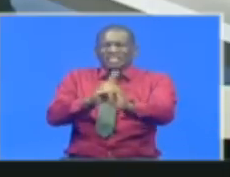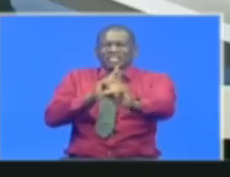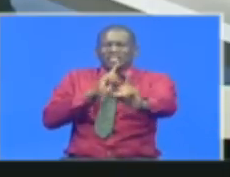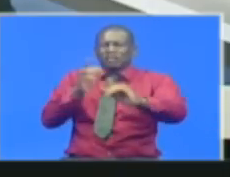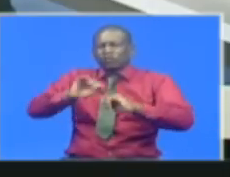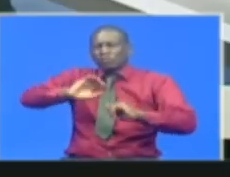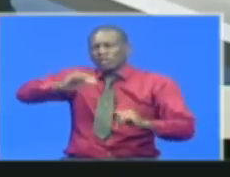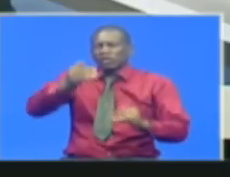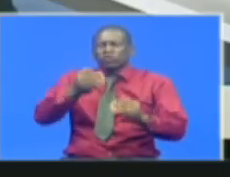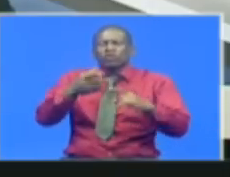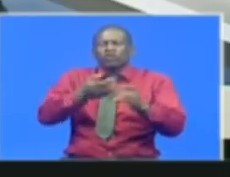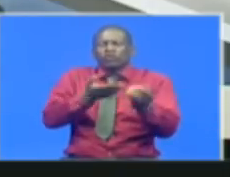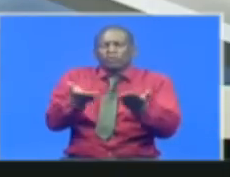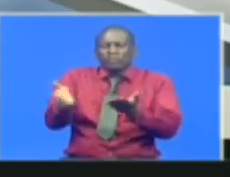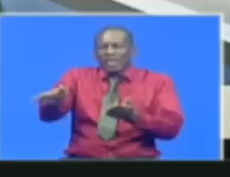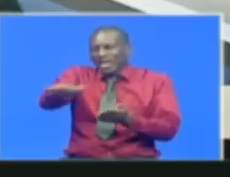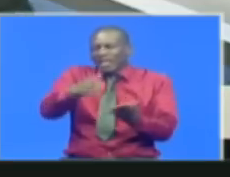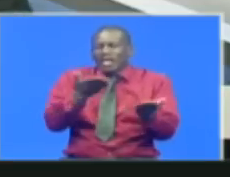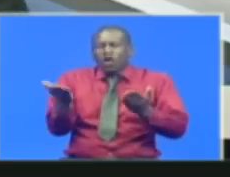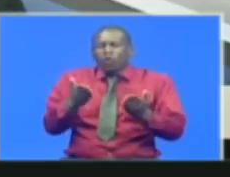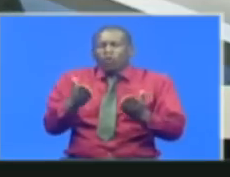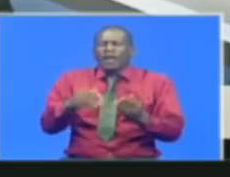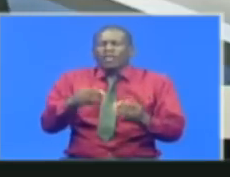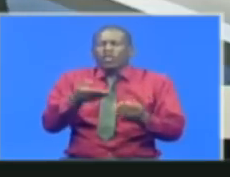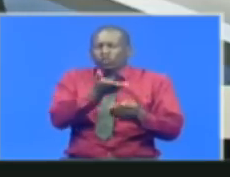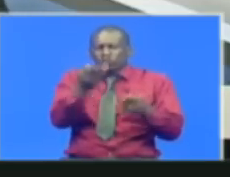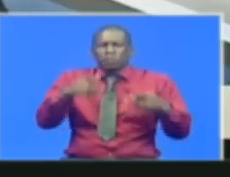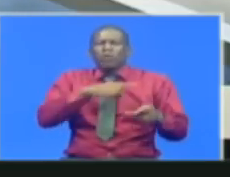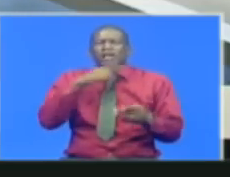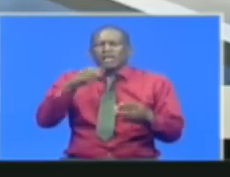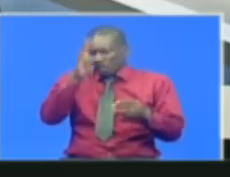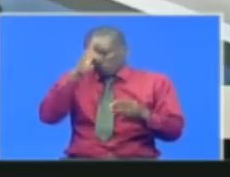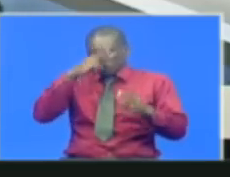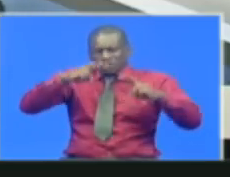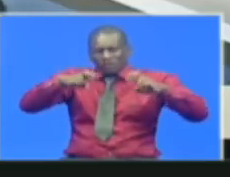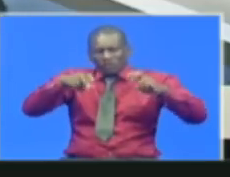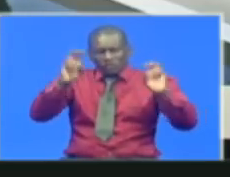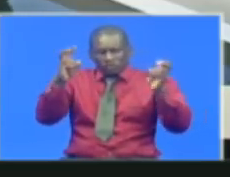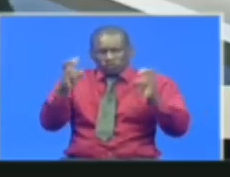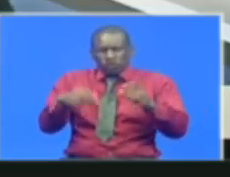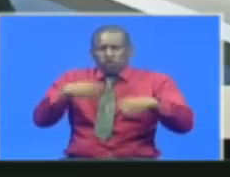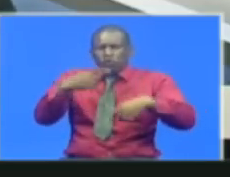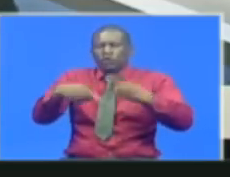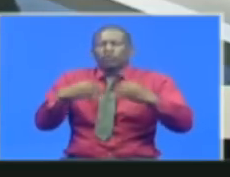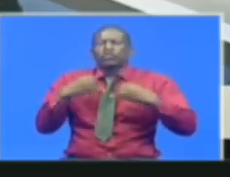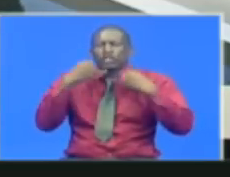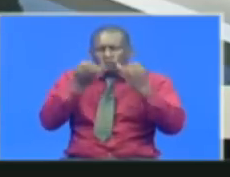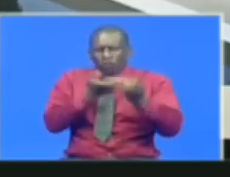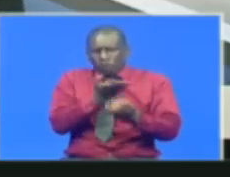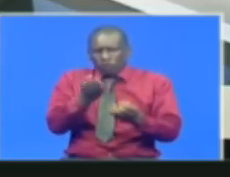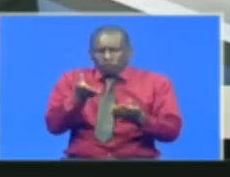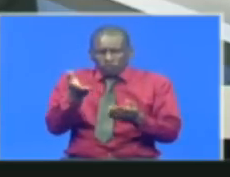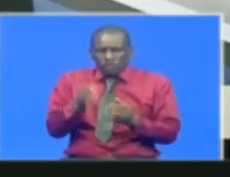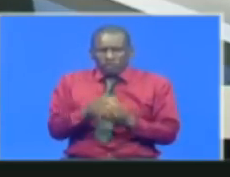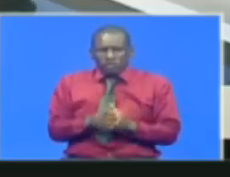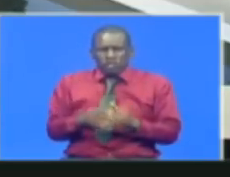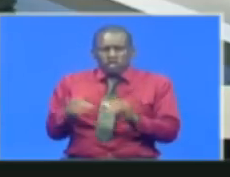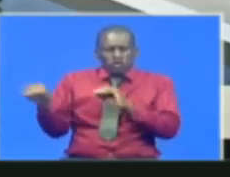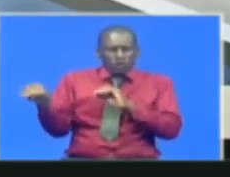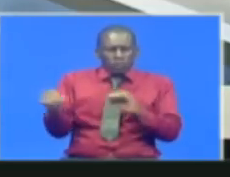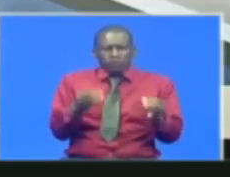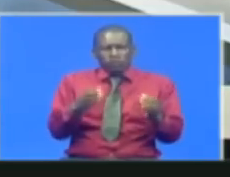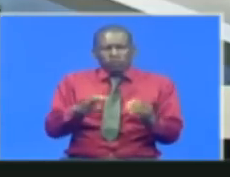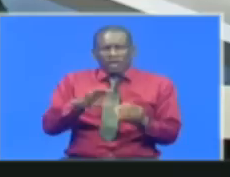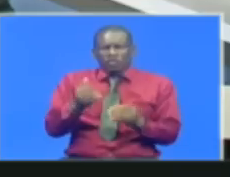this incident happened. And definitely police are also investigating this matter, so we'll be keeping you updated on this. Let's move on now to